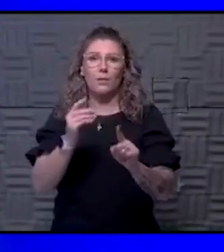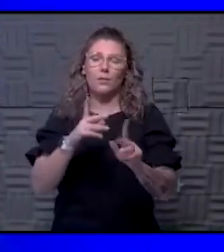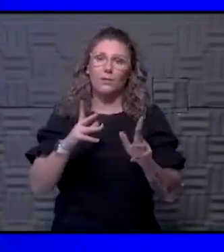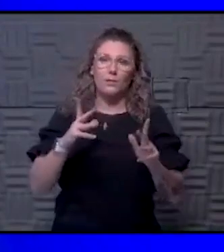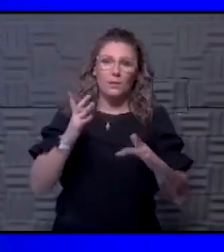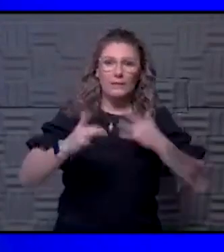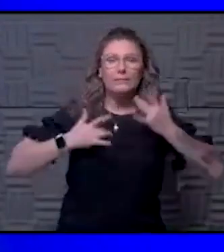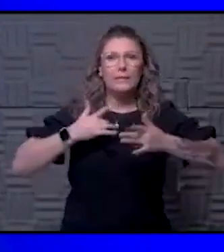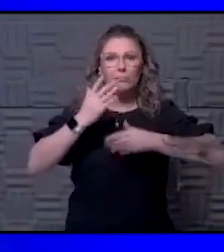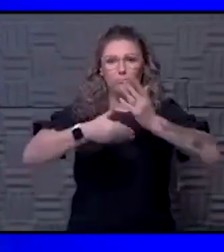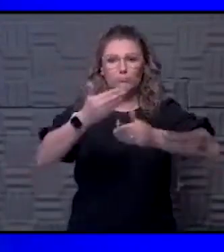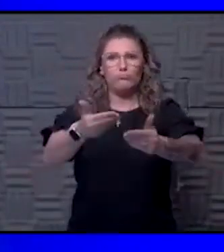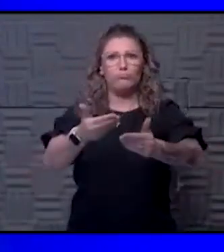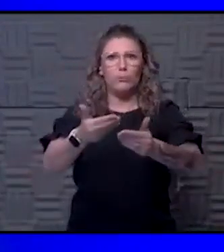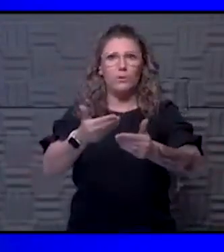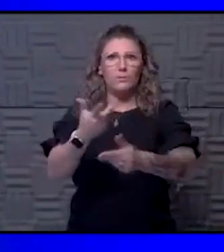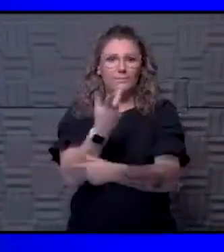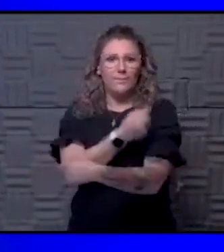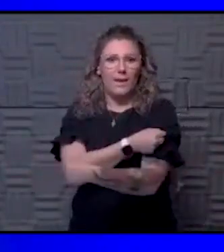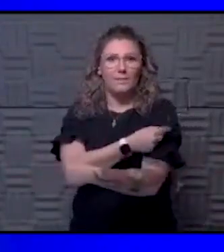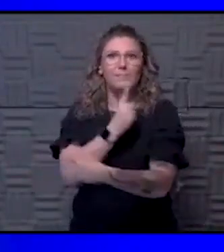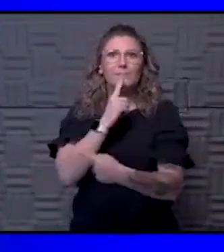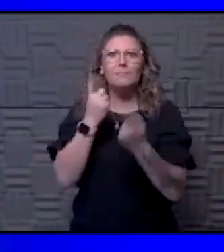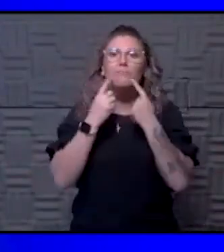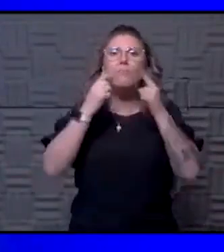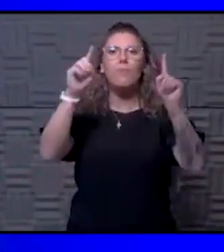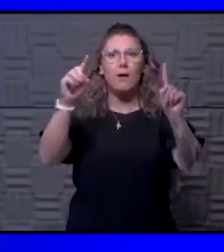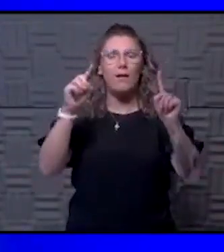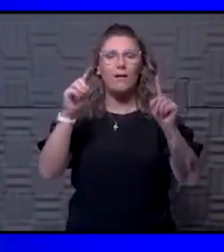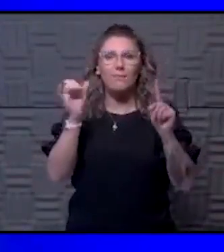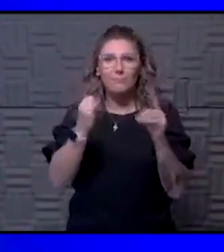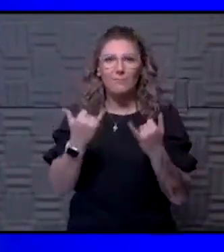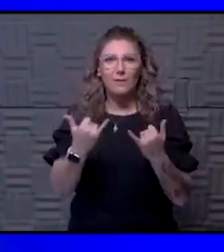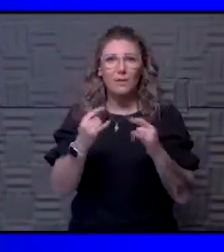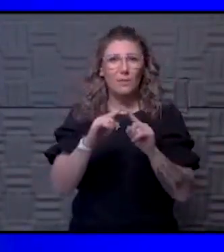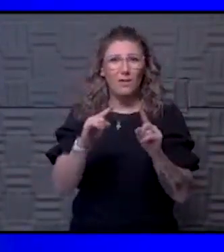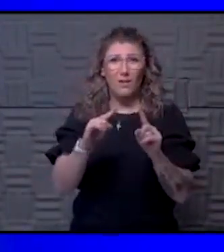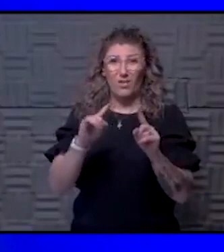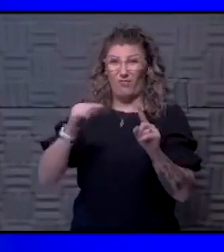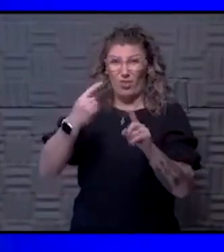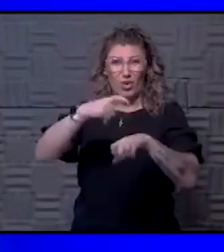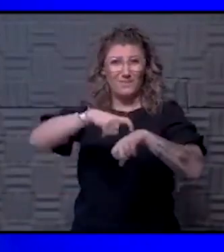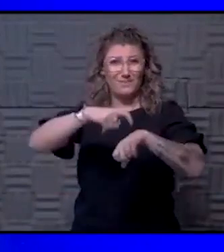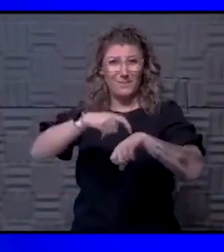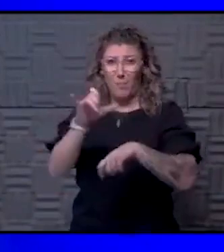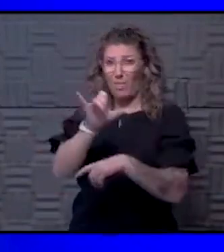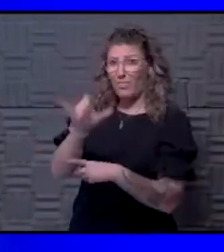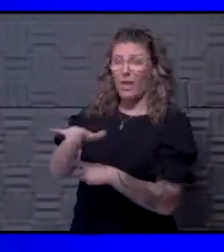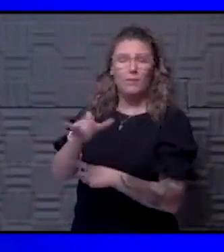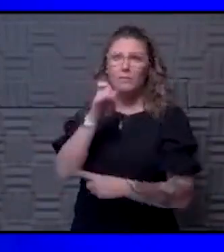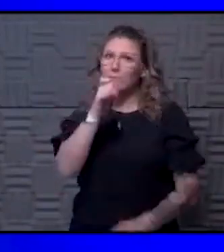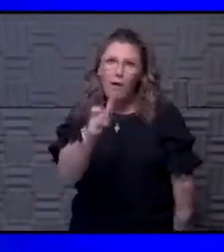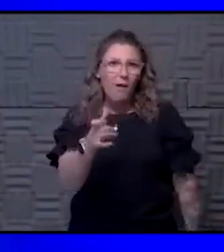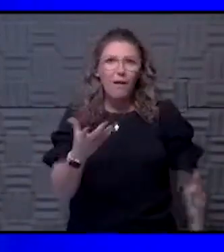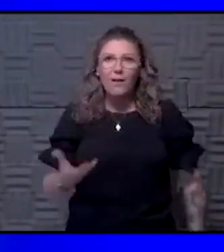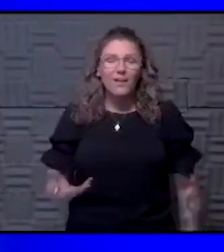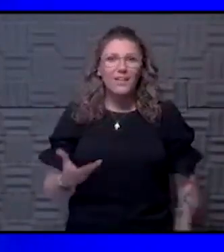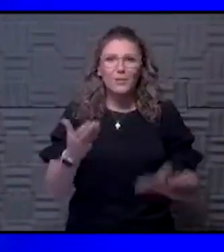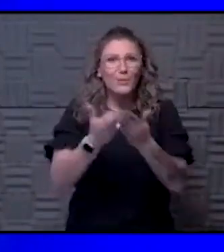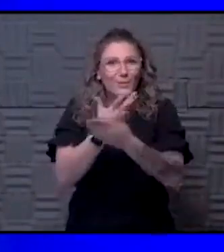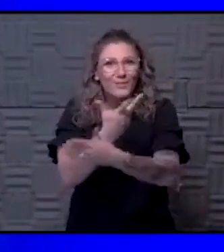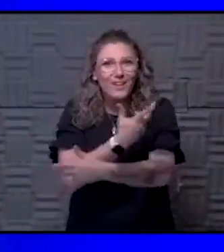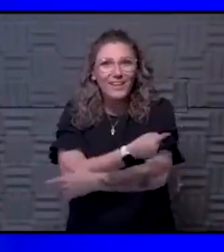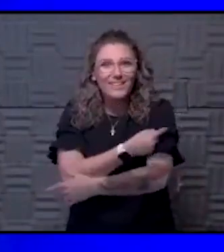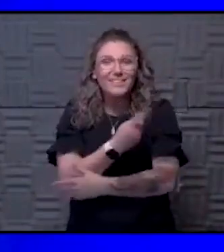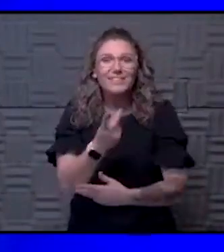exciting progress to get these vaccines to where they are today. But this is not the first time that we've had a new vaccine. And oftentimes what we